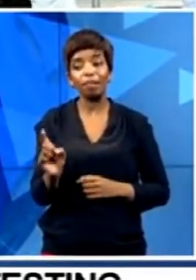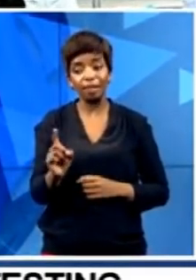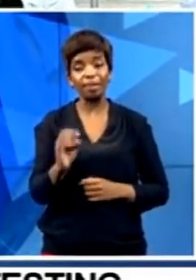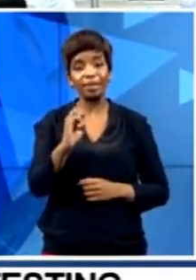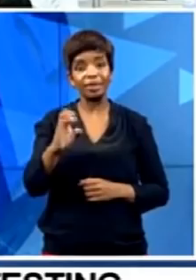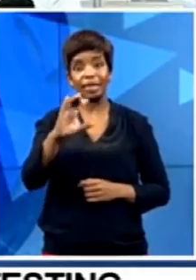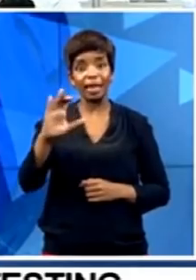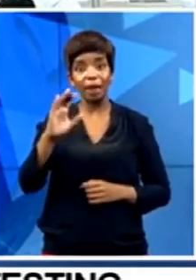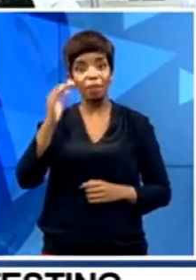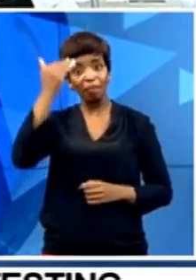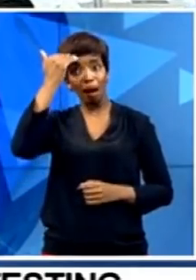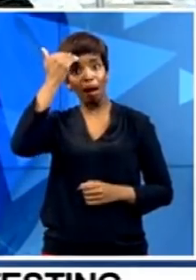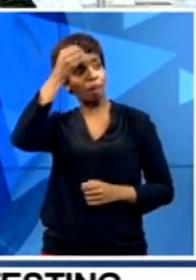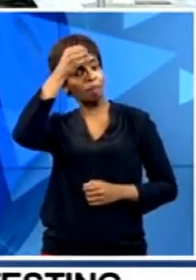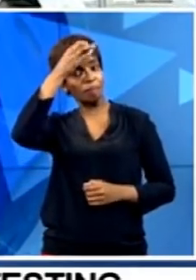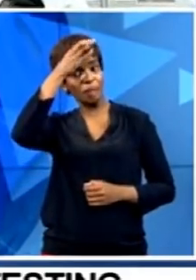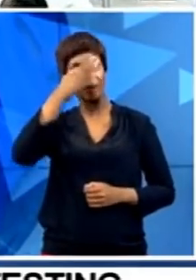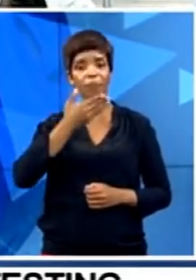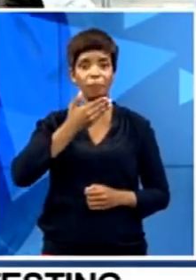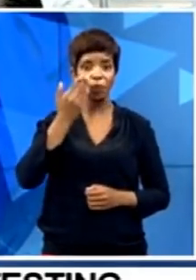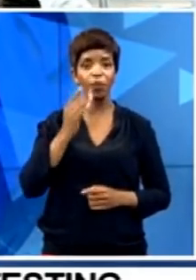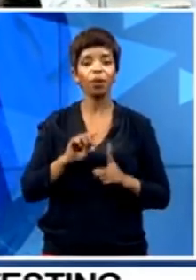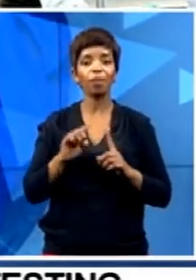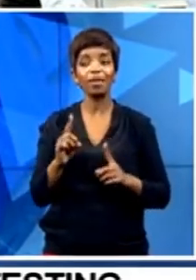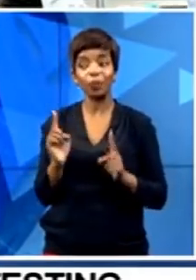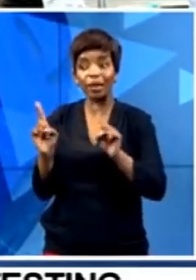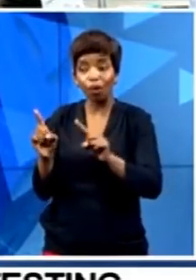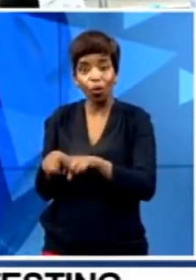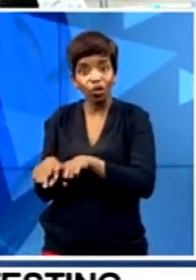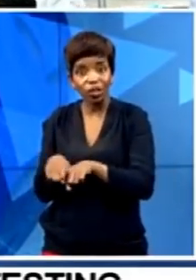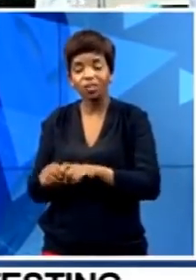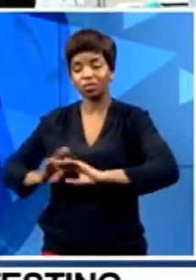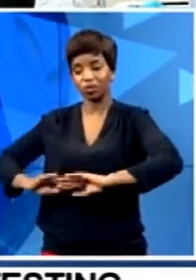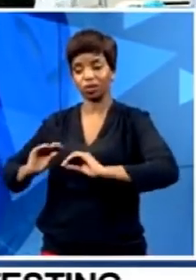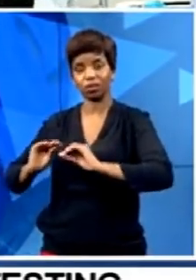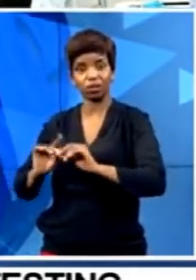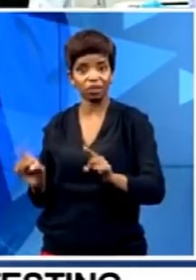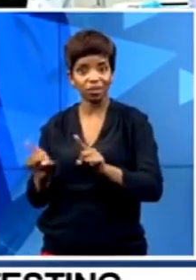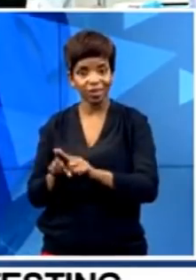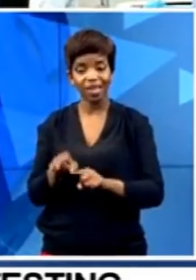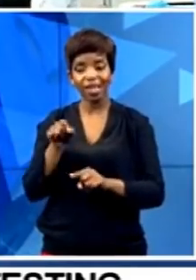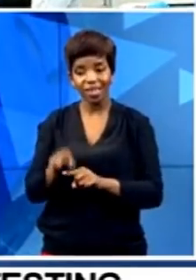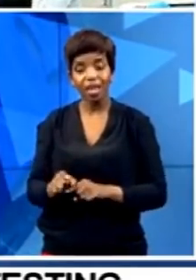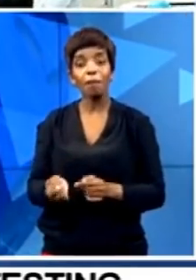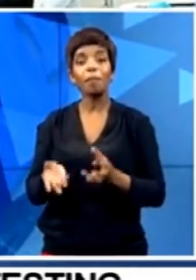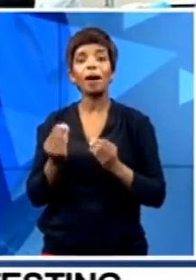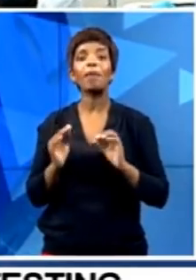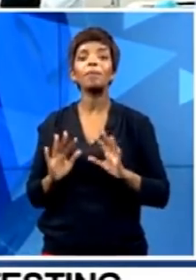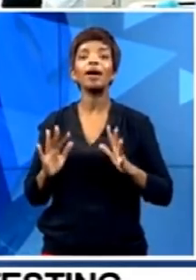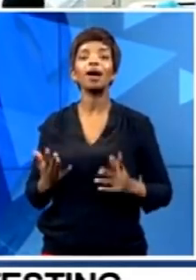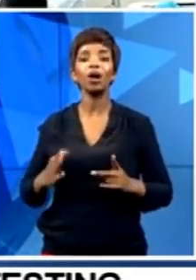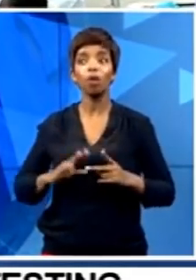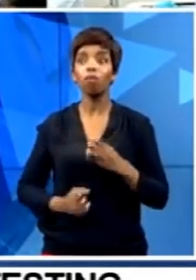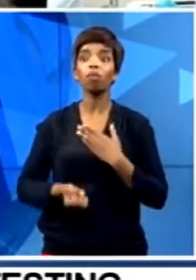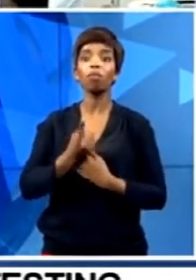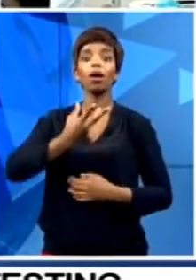invite people, they also inform them about this disease, how to infect it, how to treat it, and also how to go about it once they are infected. But for now, let's go back to you in